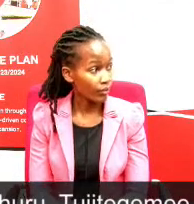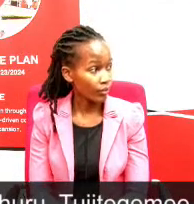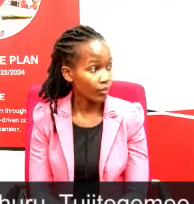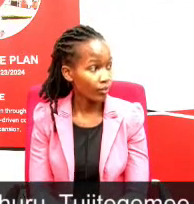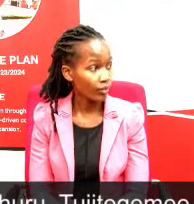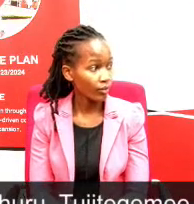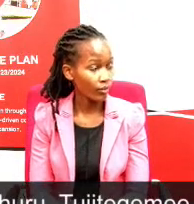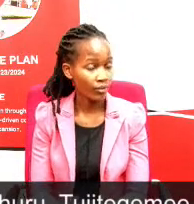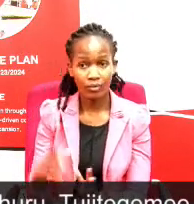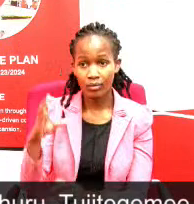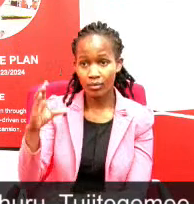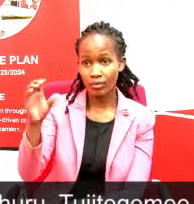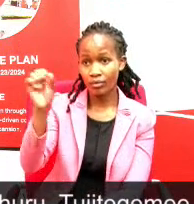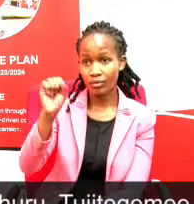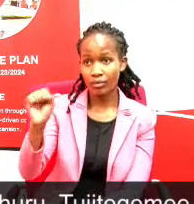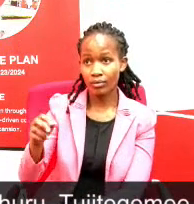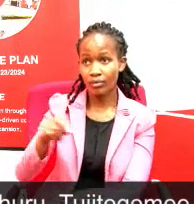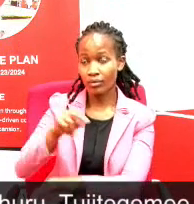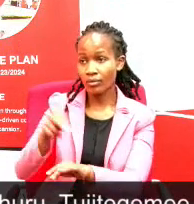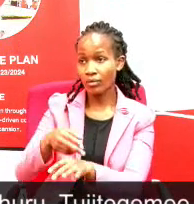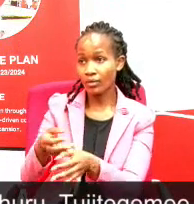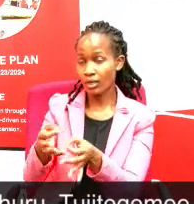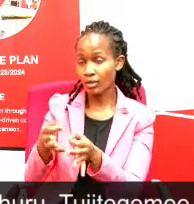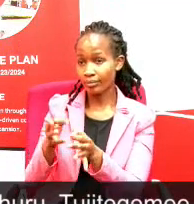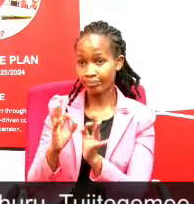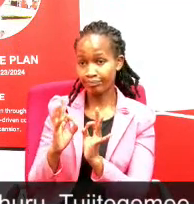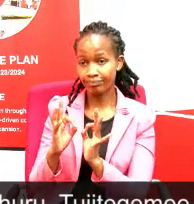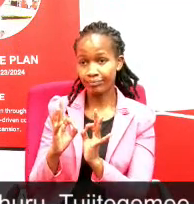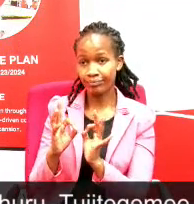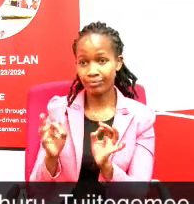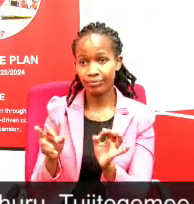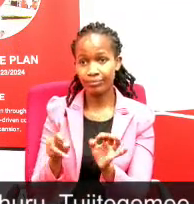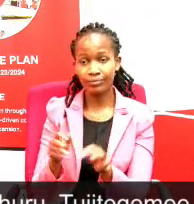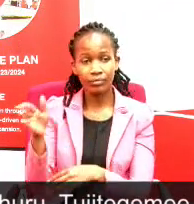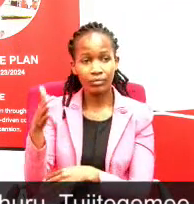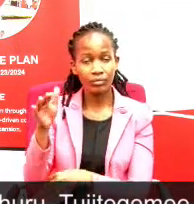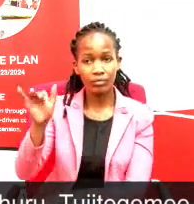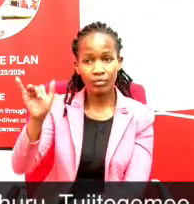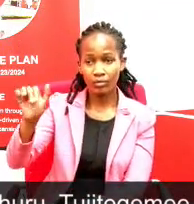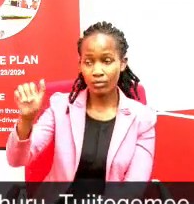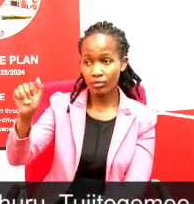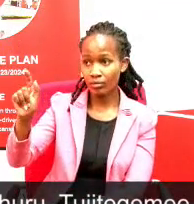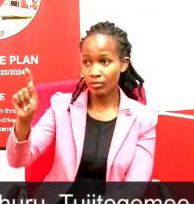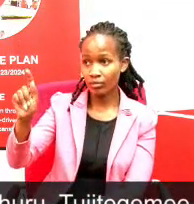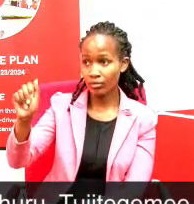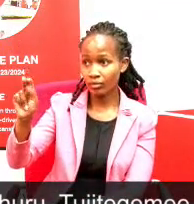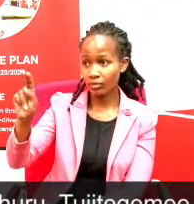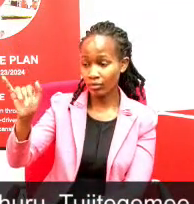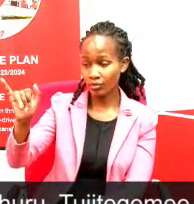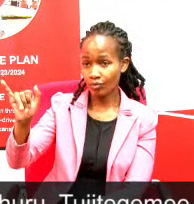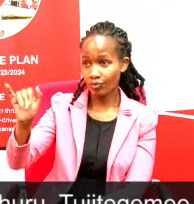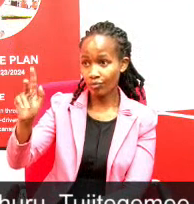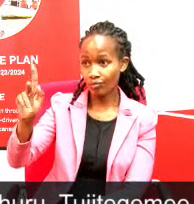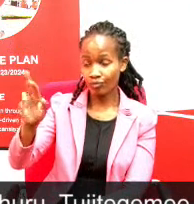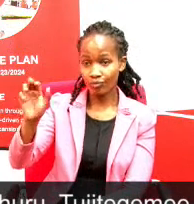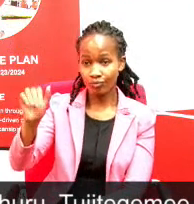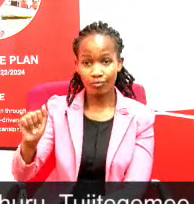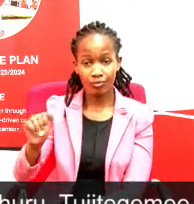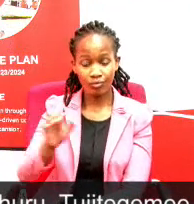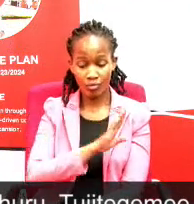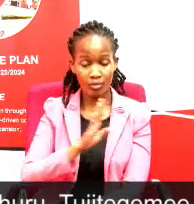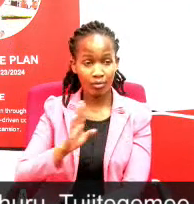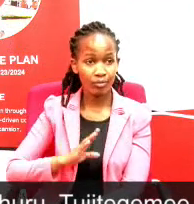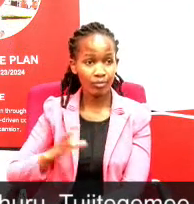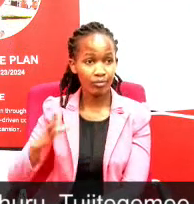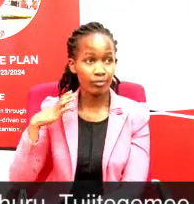the Cabinet Secretary, National Treasury, Ambassador Ukuri Yatani, KRA Board Chairman, Ambassador